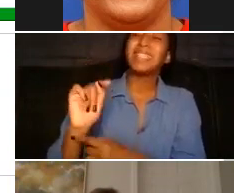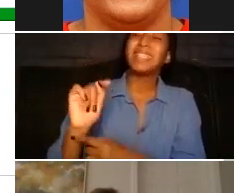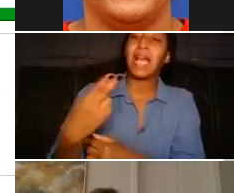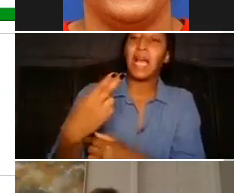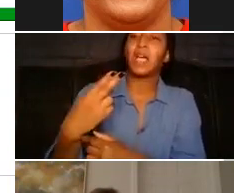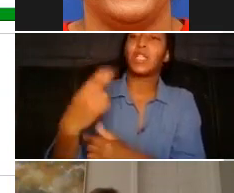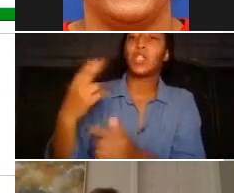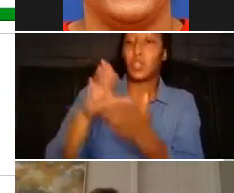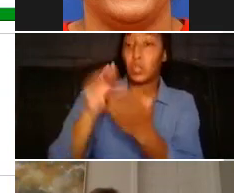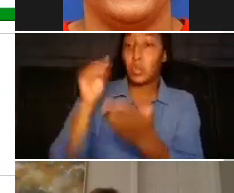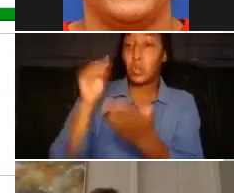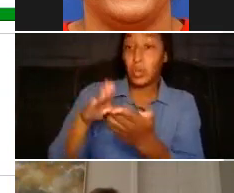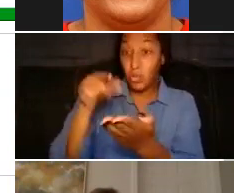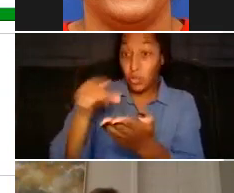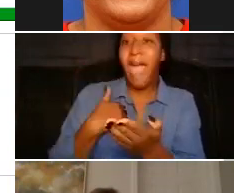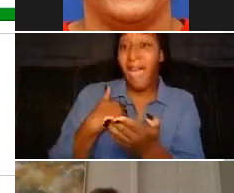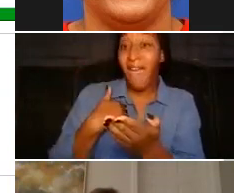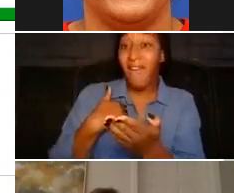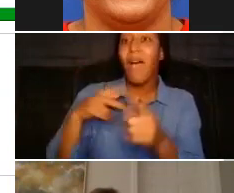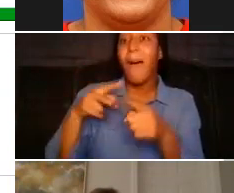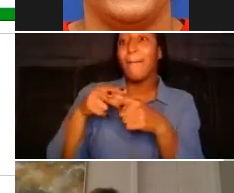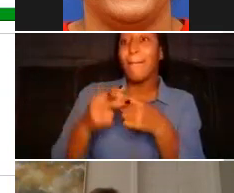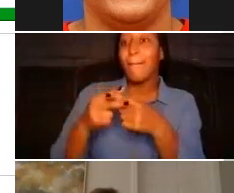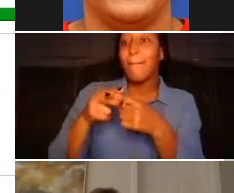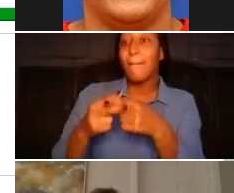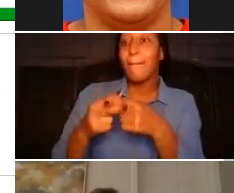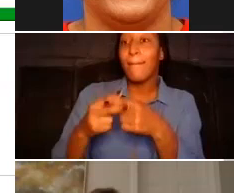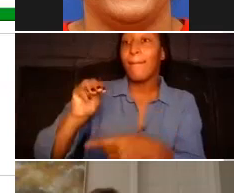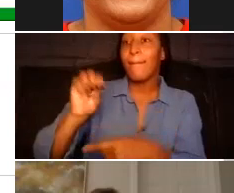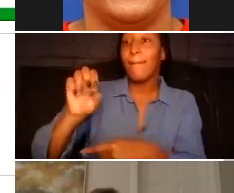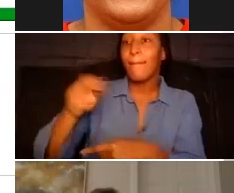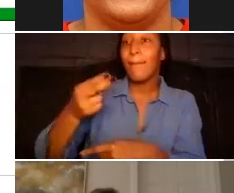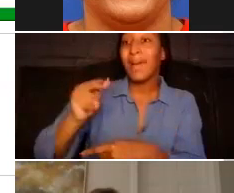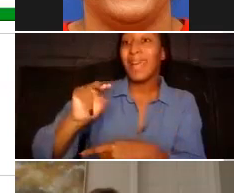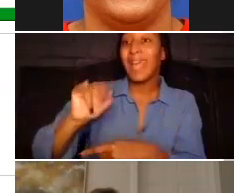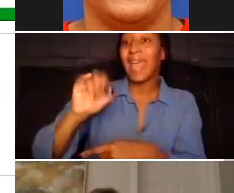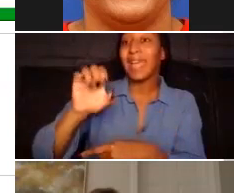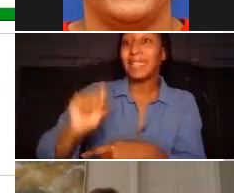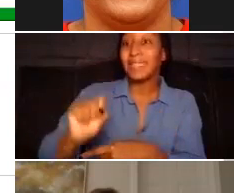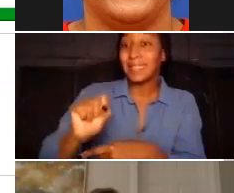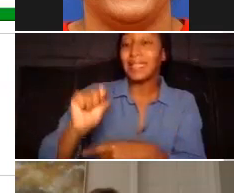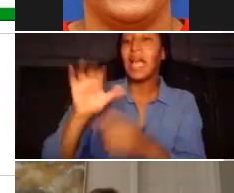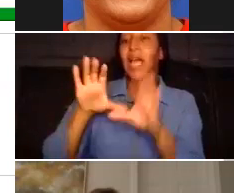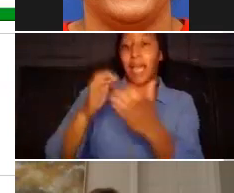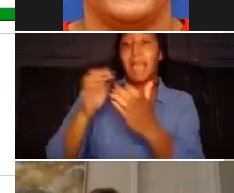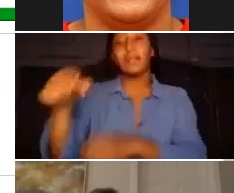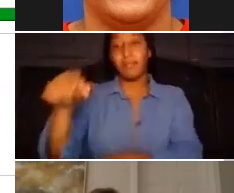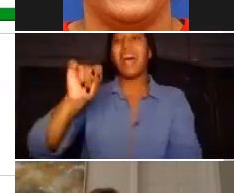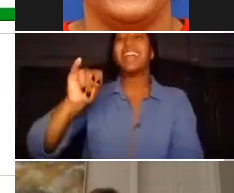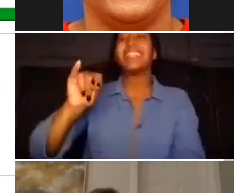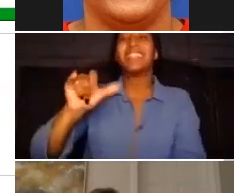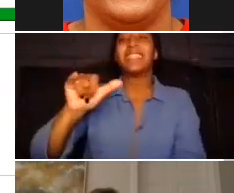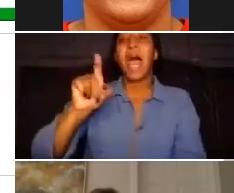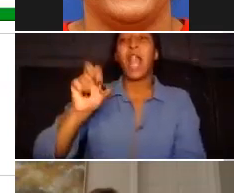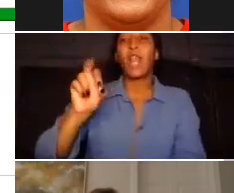Do any of you know? Yes, ma'am. I took one already. You took it already, Mr. Tyler Capps. You took that course Yes, ma'am.